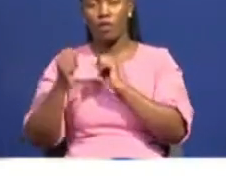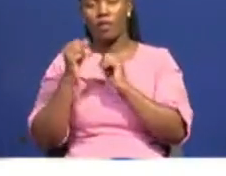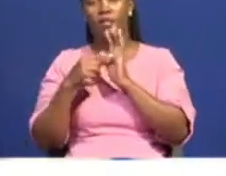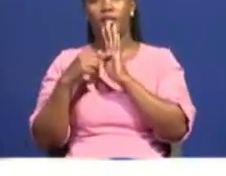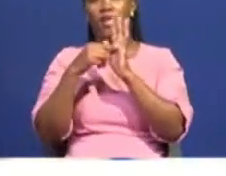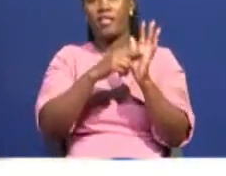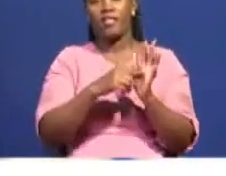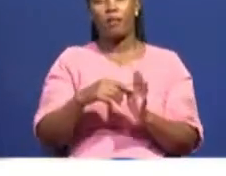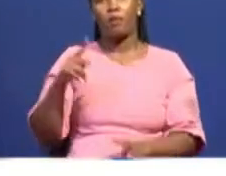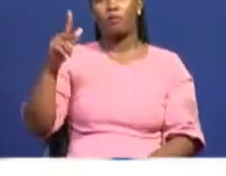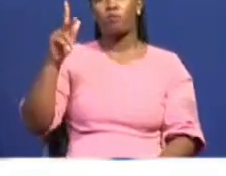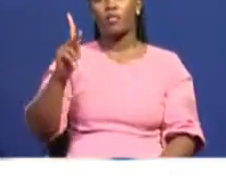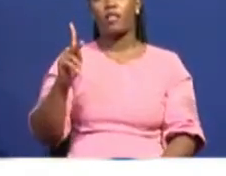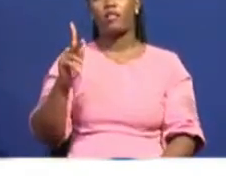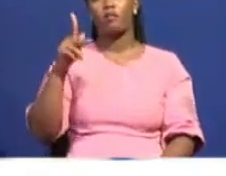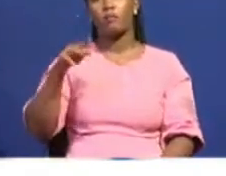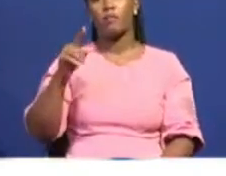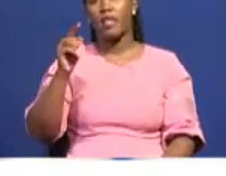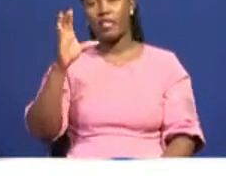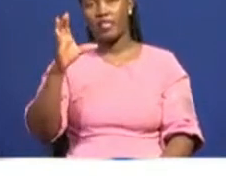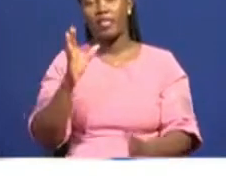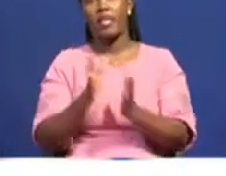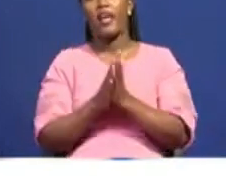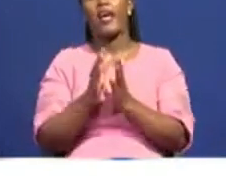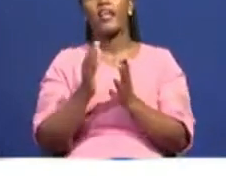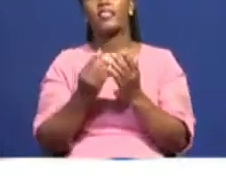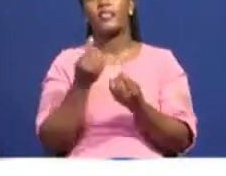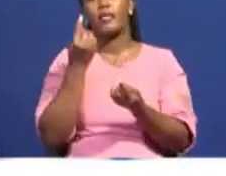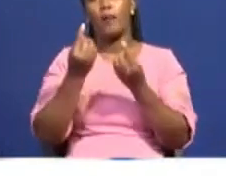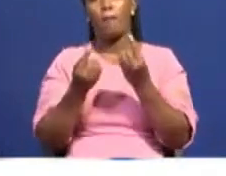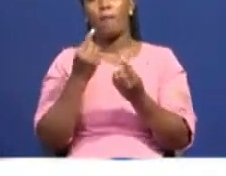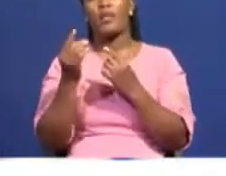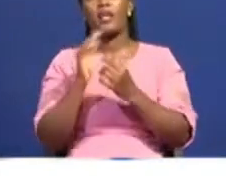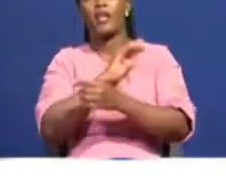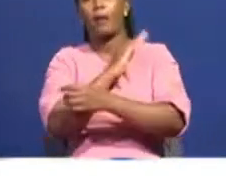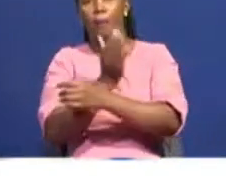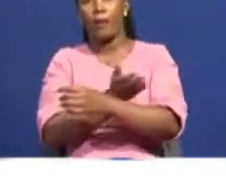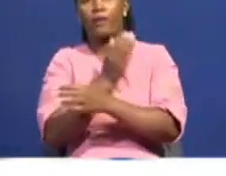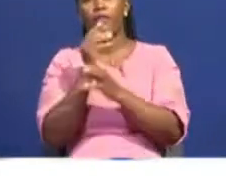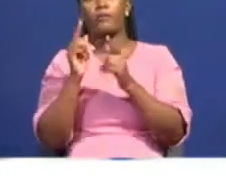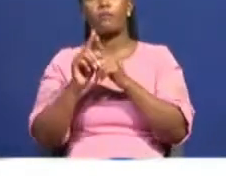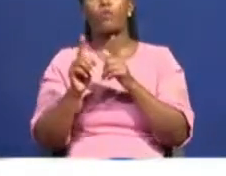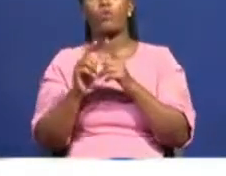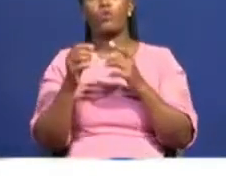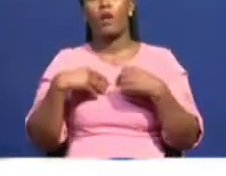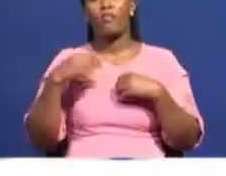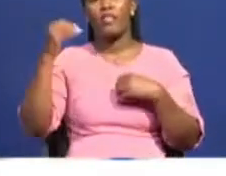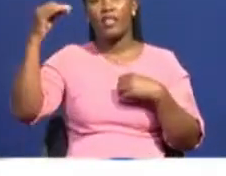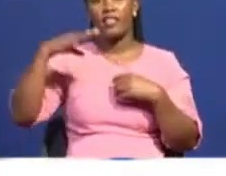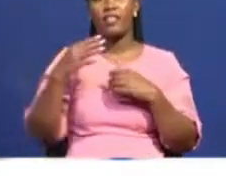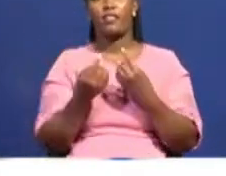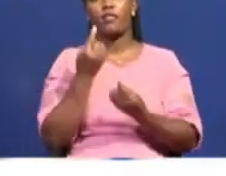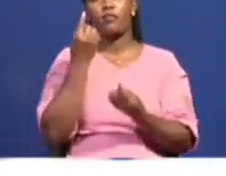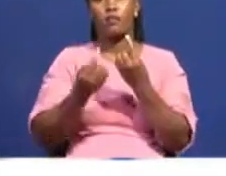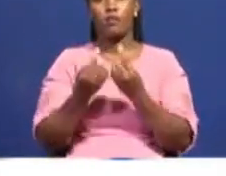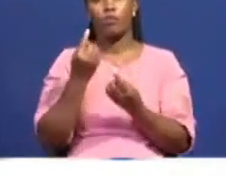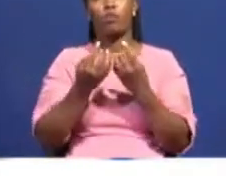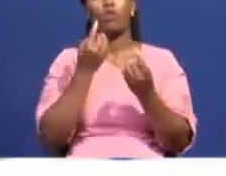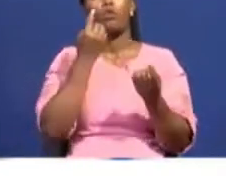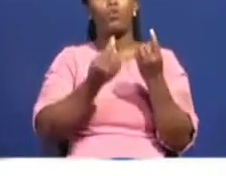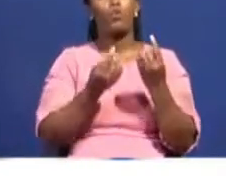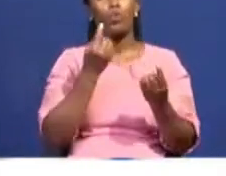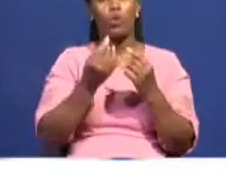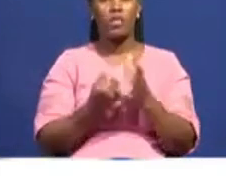Power, there's an initiative where they're basically going around communities and spreading awareness on electric cooking and trying to drive the fact that it's affordable